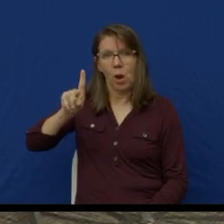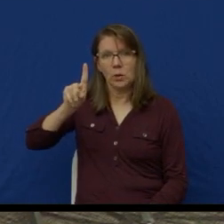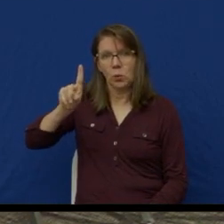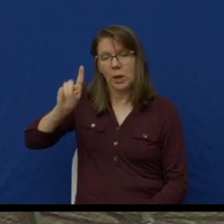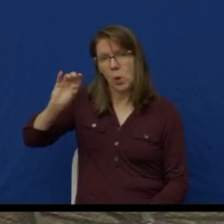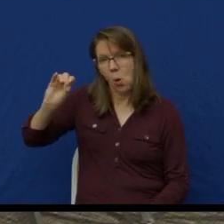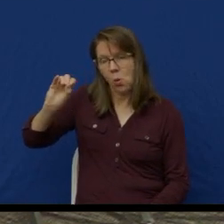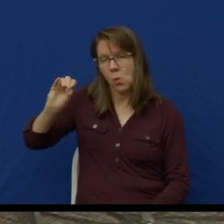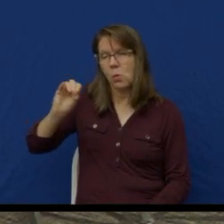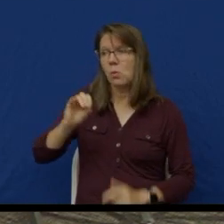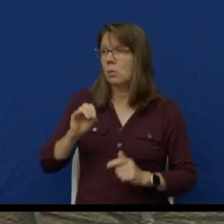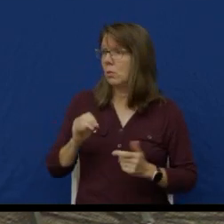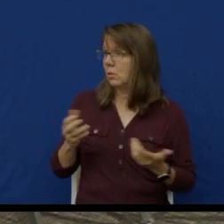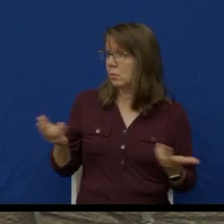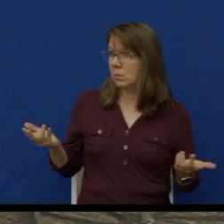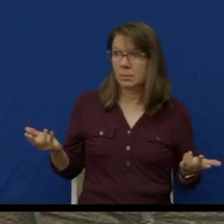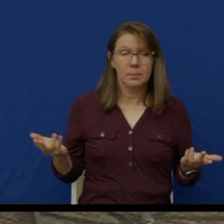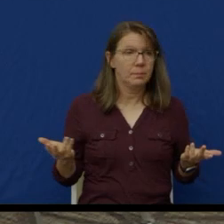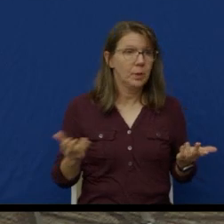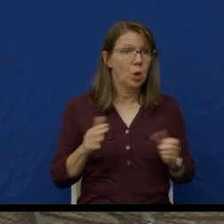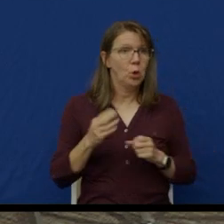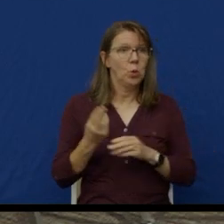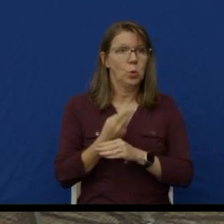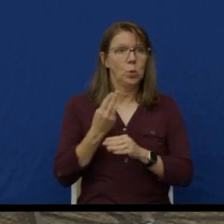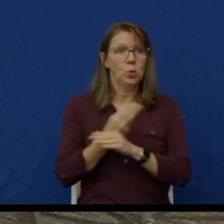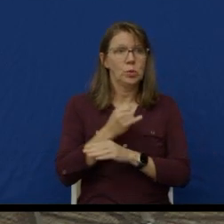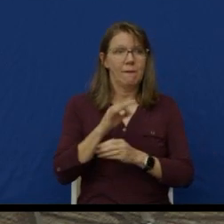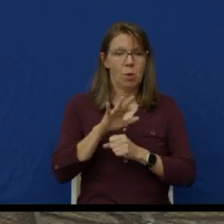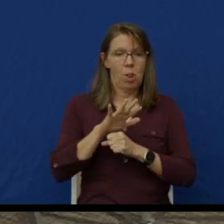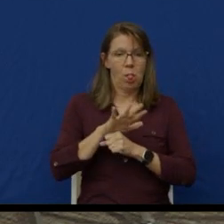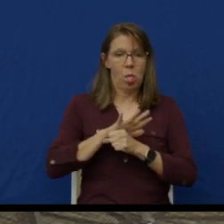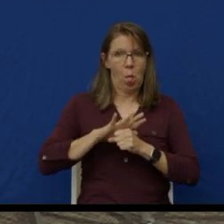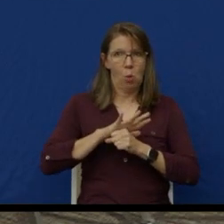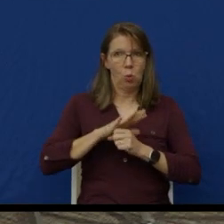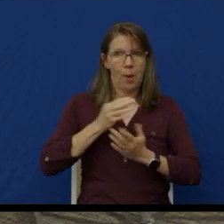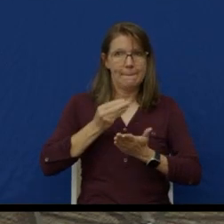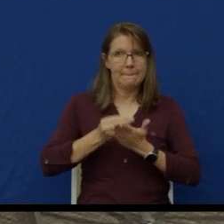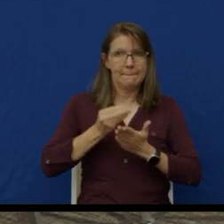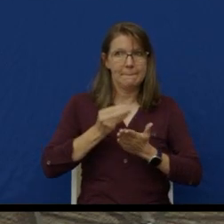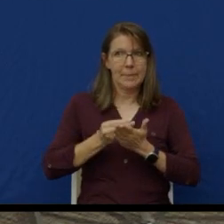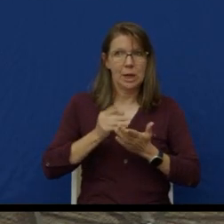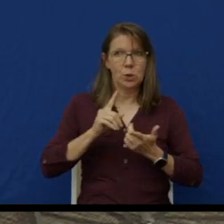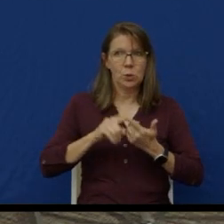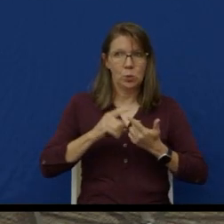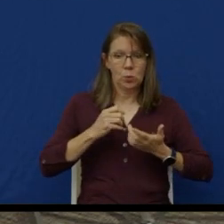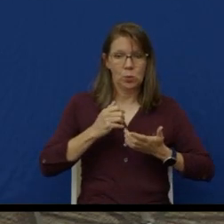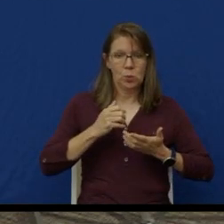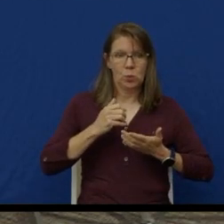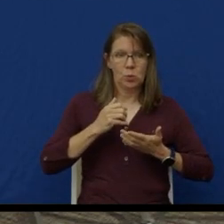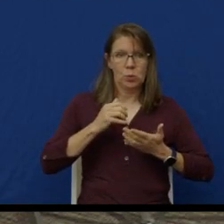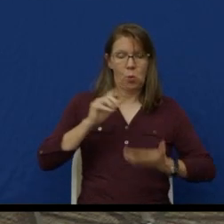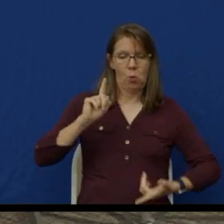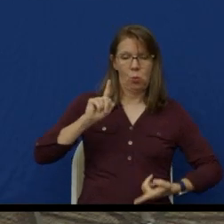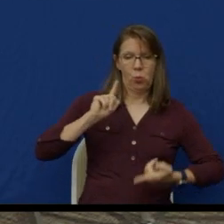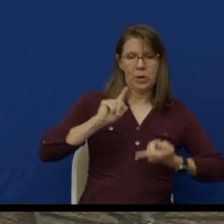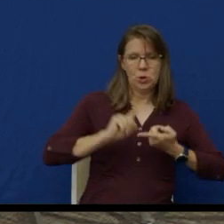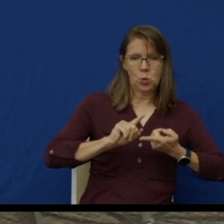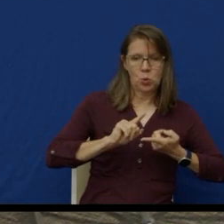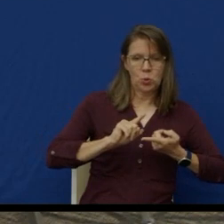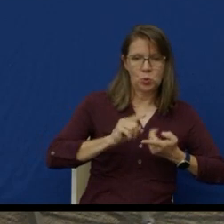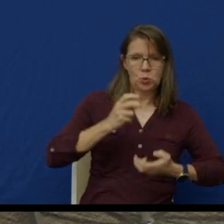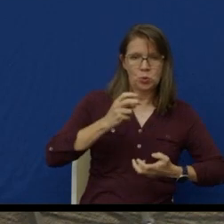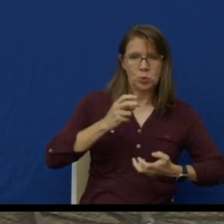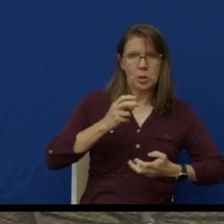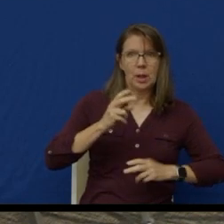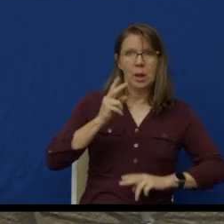5:110, use of local monies to reduce unmet technology need. Is there such a